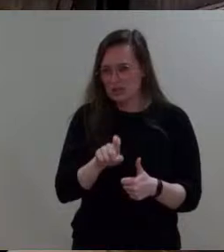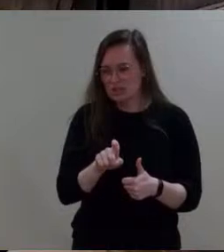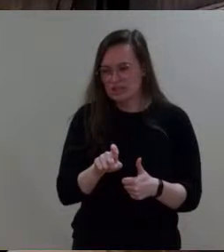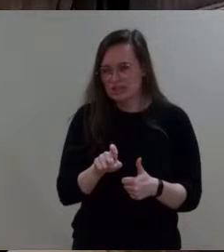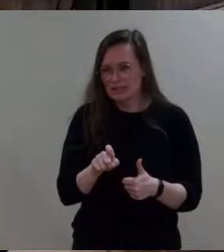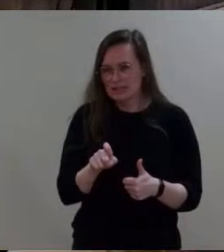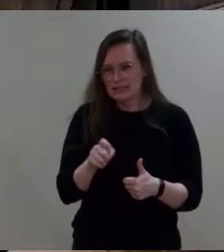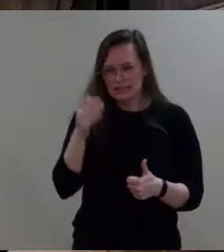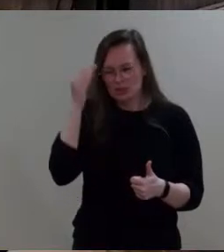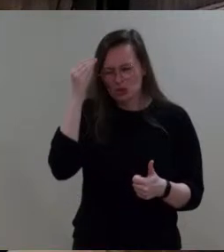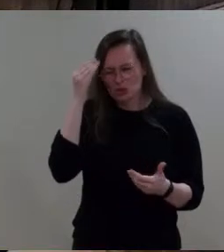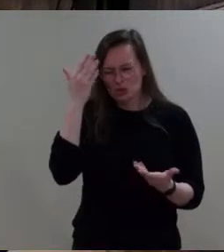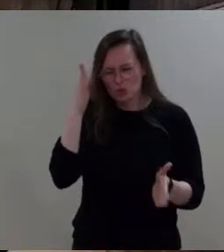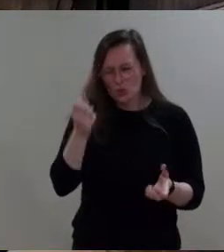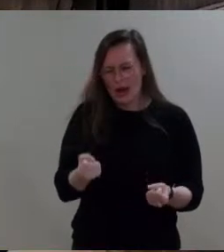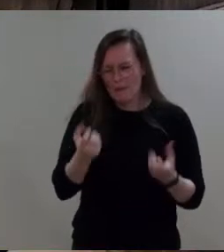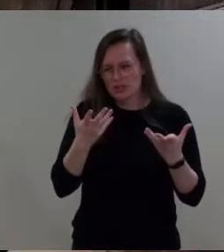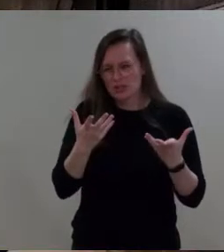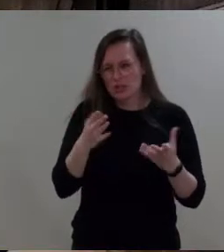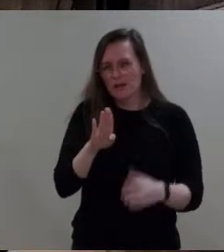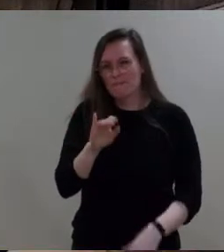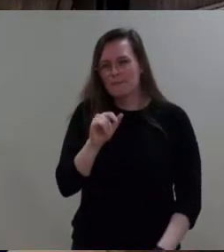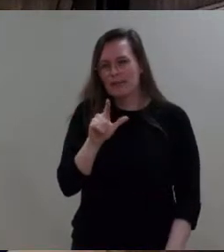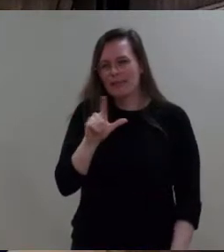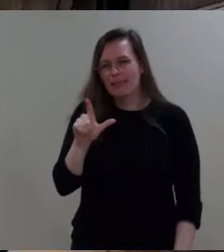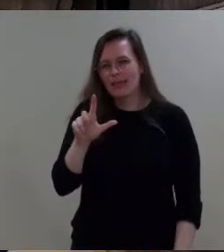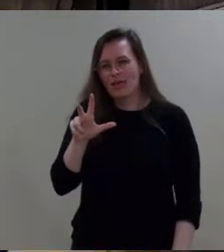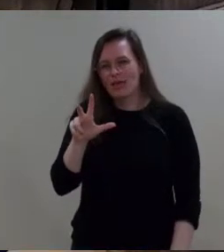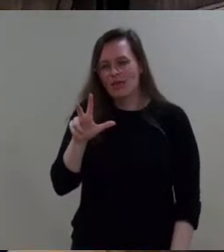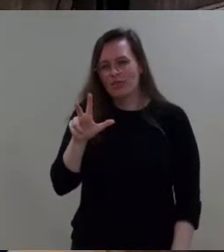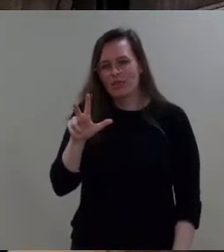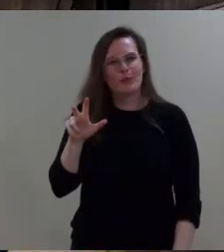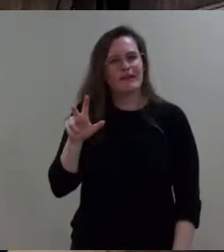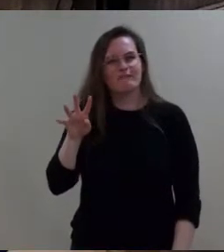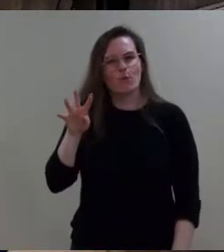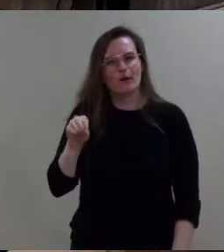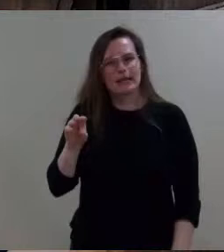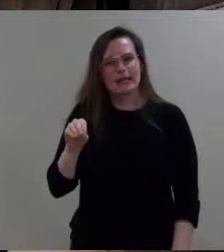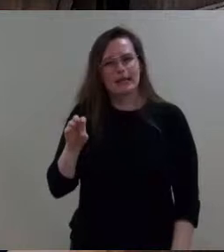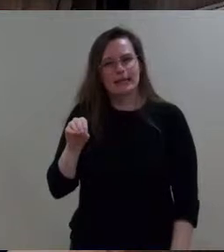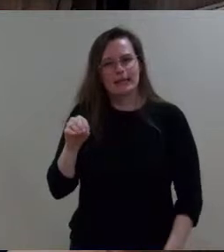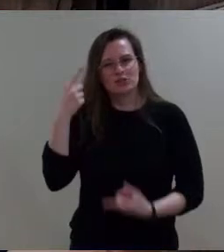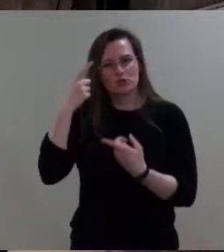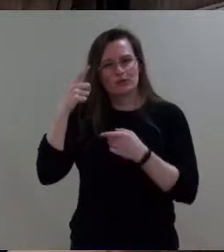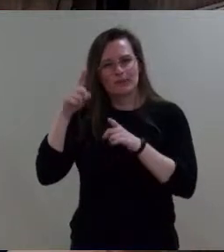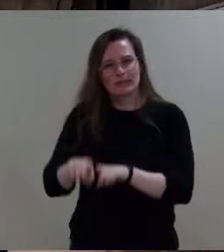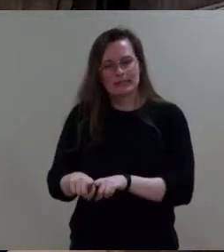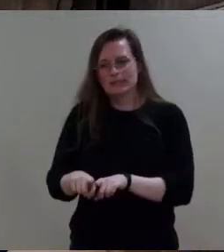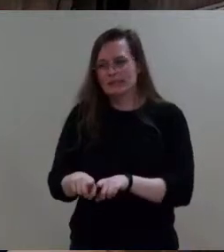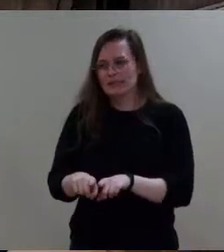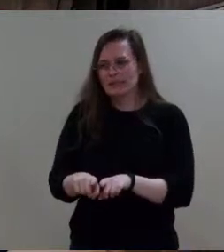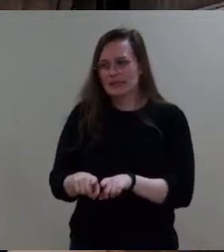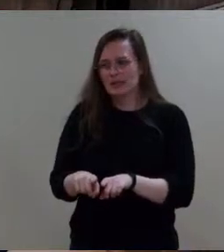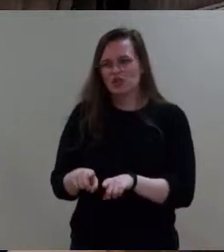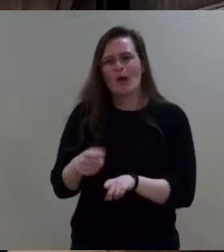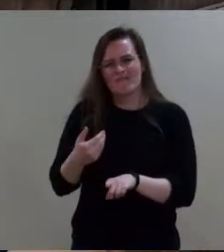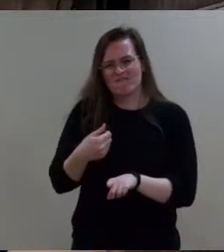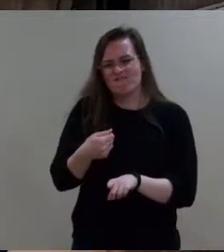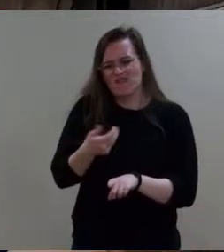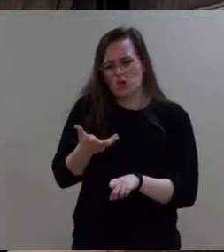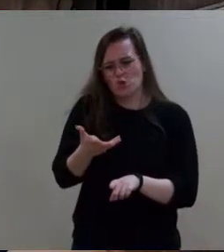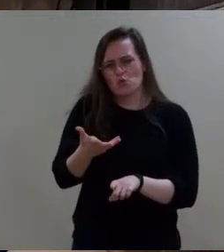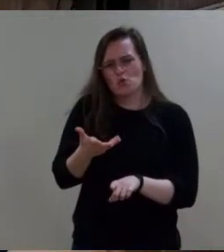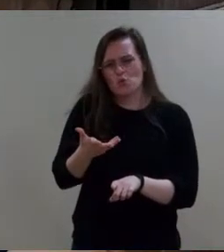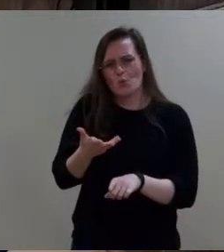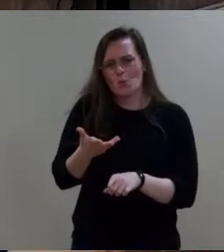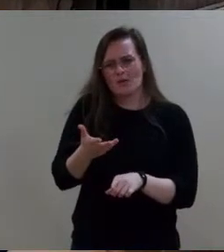amount, Bill 340 with the CERMGAR agreement. There was a couple of things that we were going to be able to save money on. Do